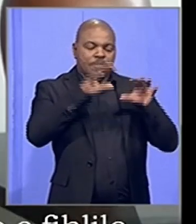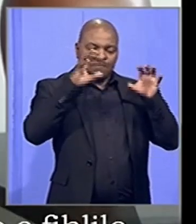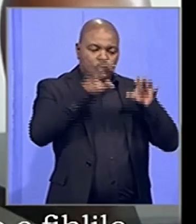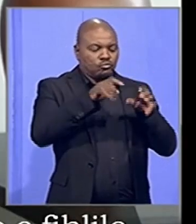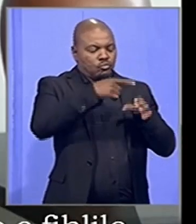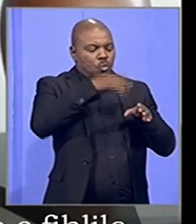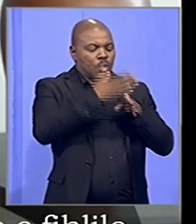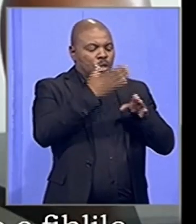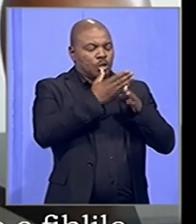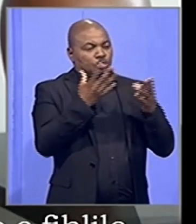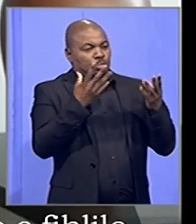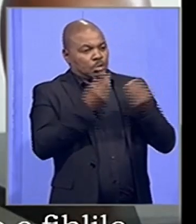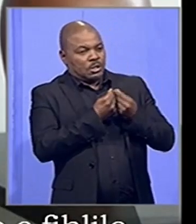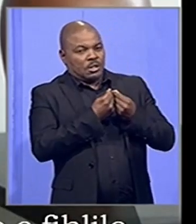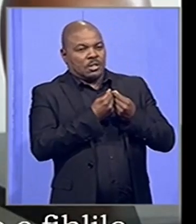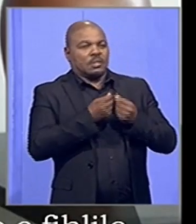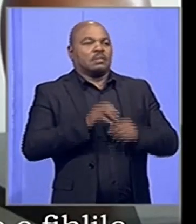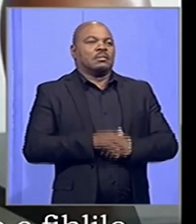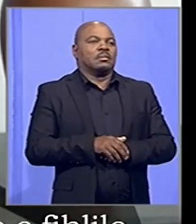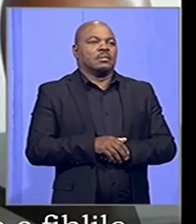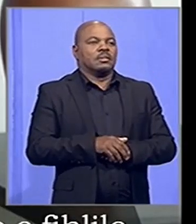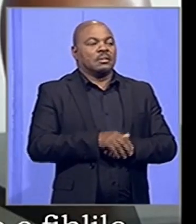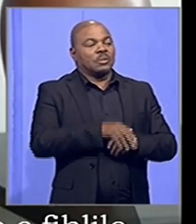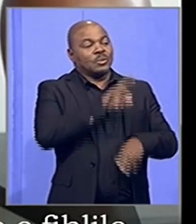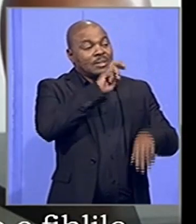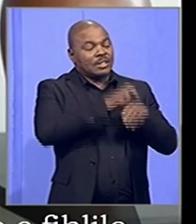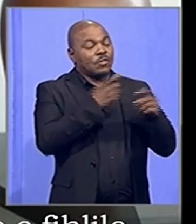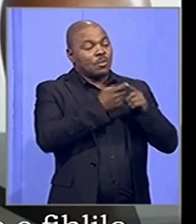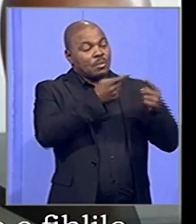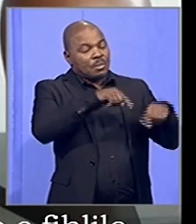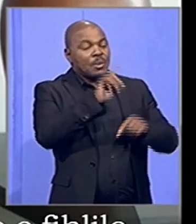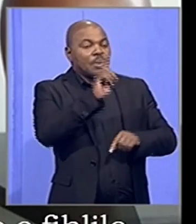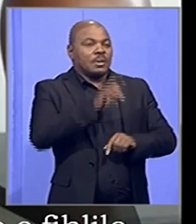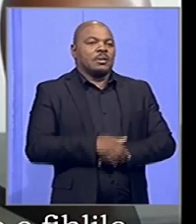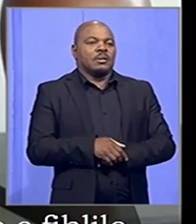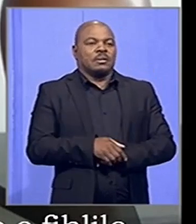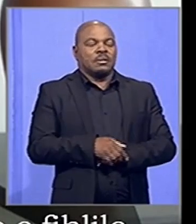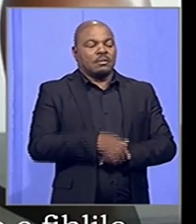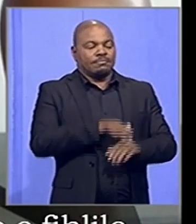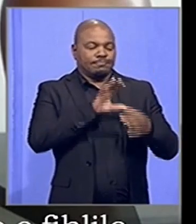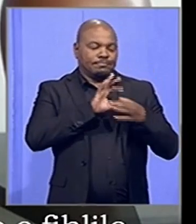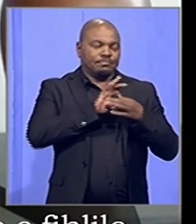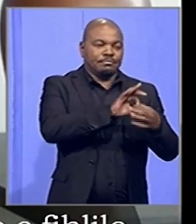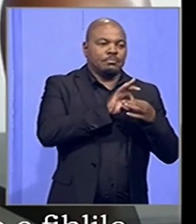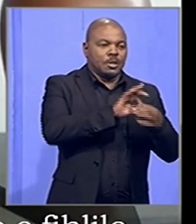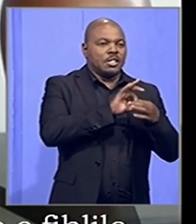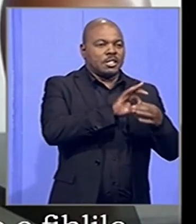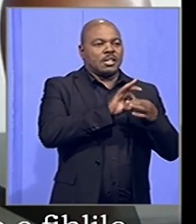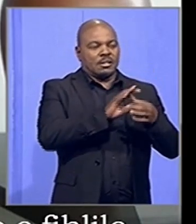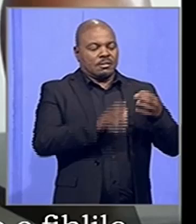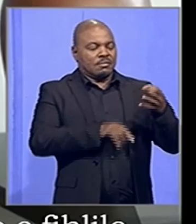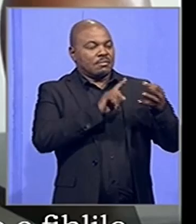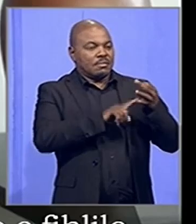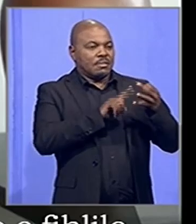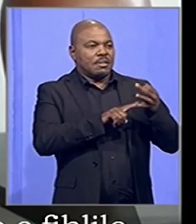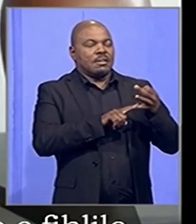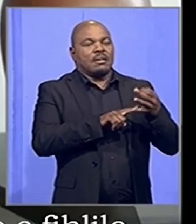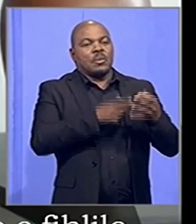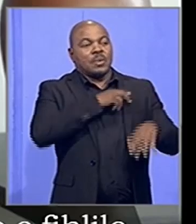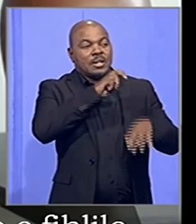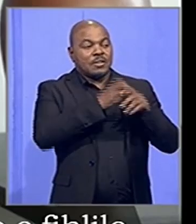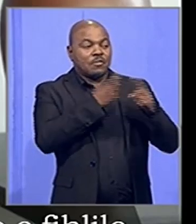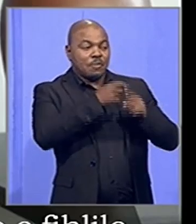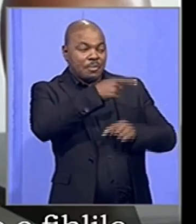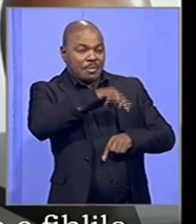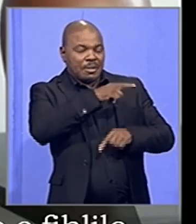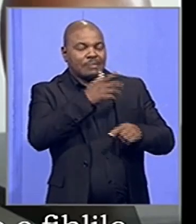down and work together, what we need to get from them is commitment. What we need to get from them